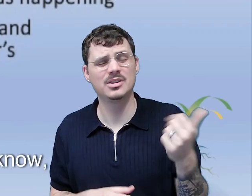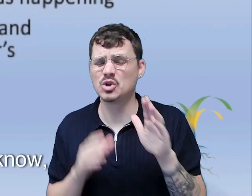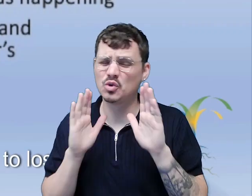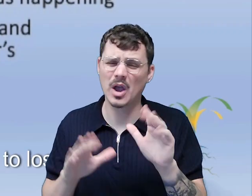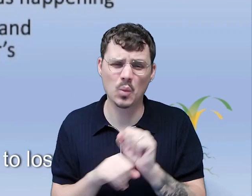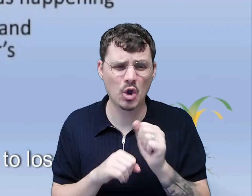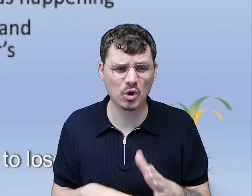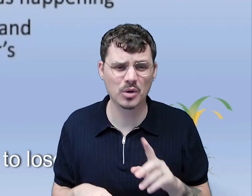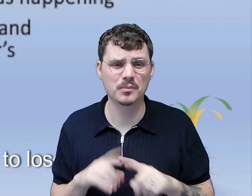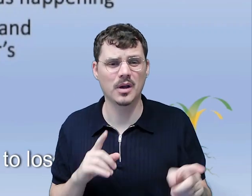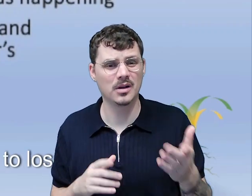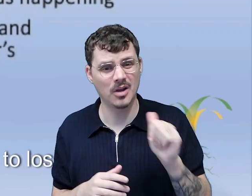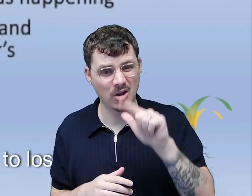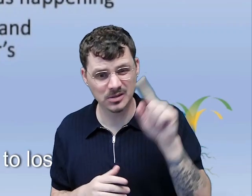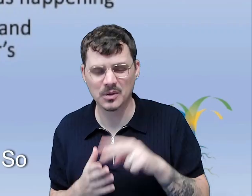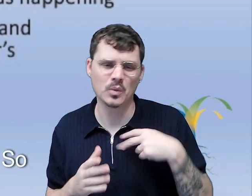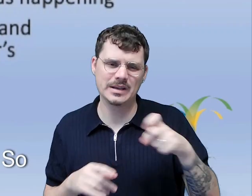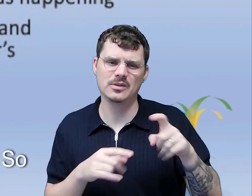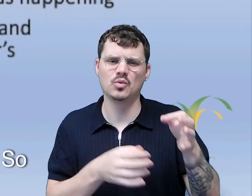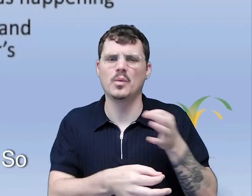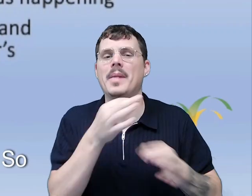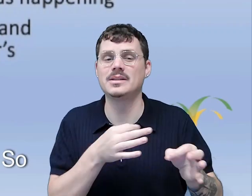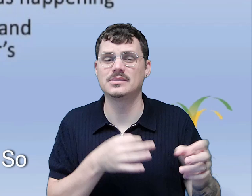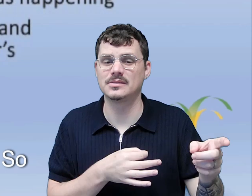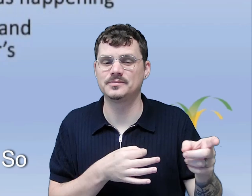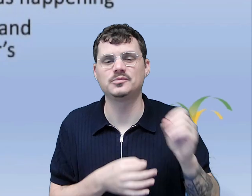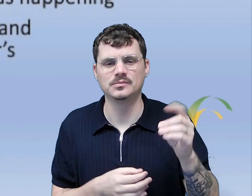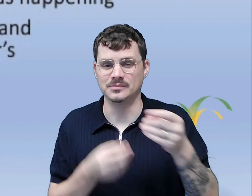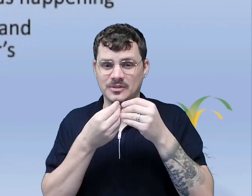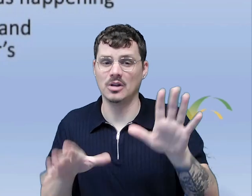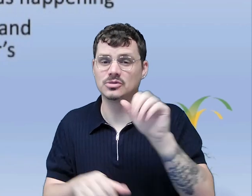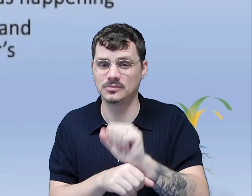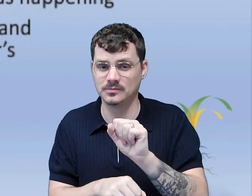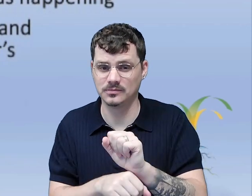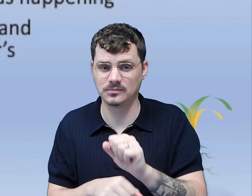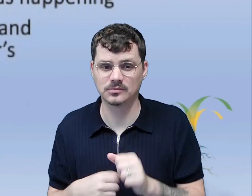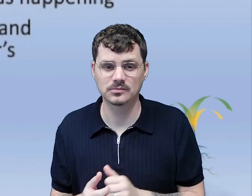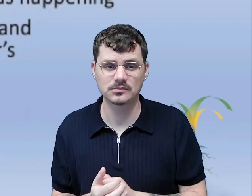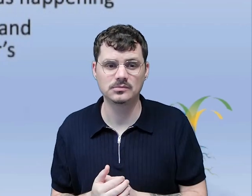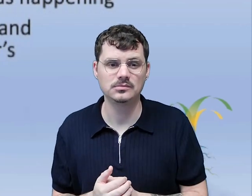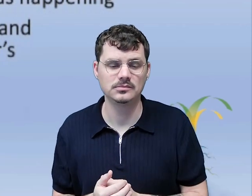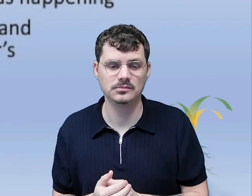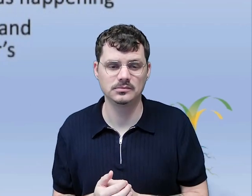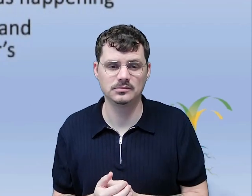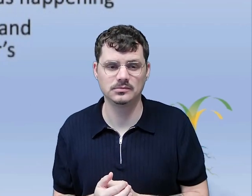well, he's a great worker, but he's going to lose it, and we need to replace him, so lost his job,